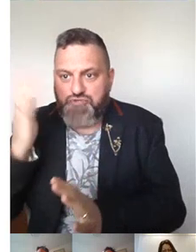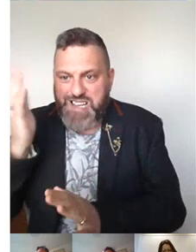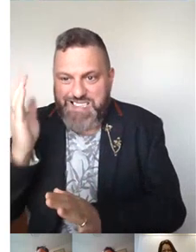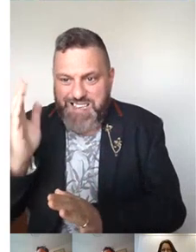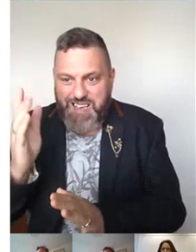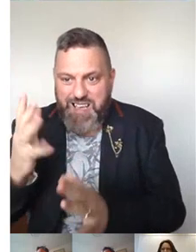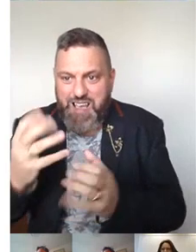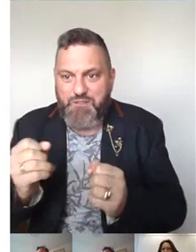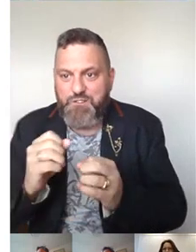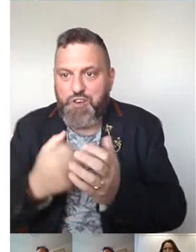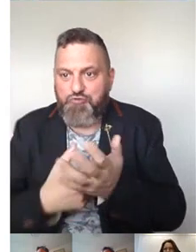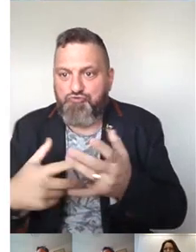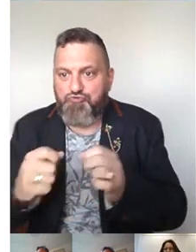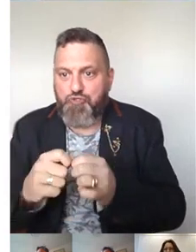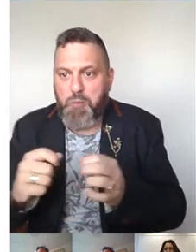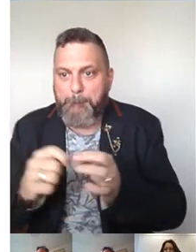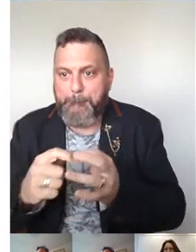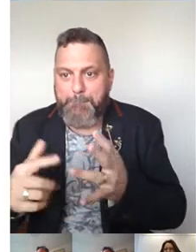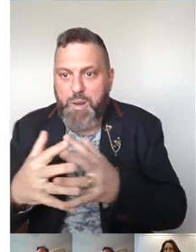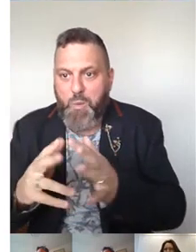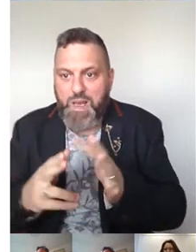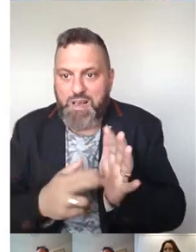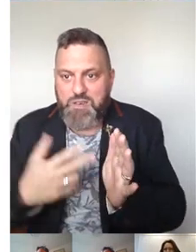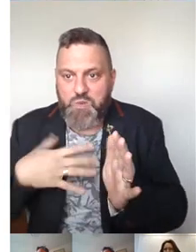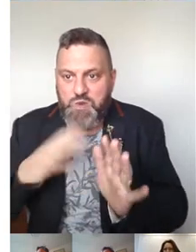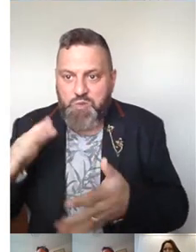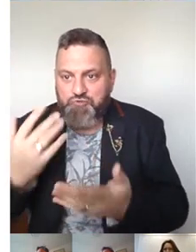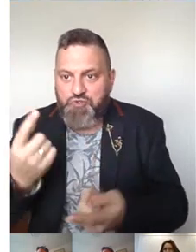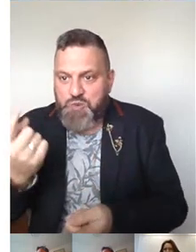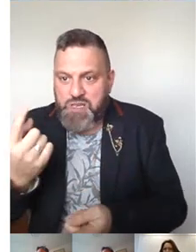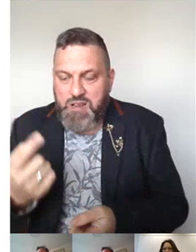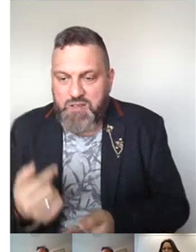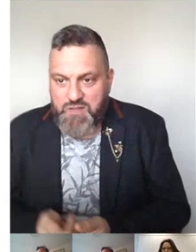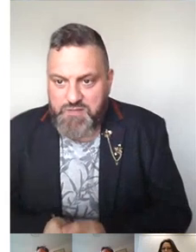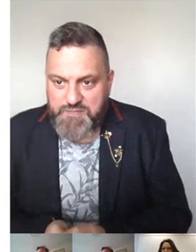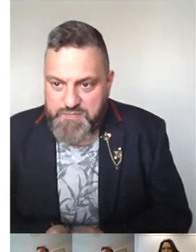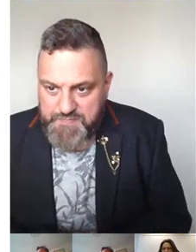co-presenters? We have Rob Bowen. Rob, can you introduce yourself?